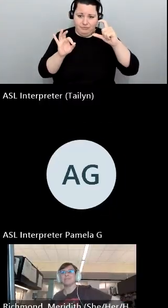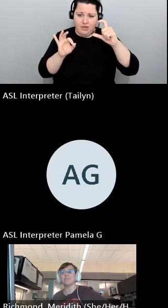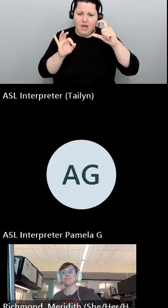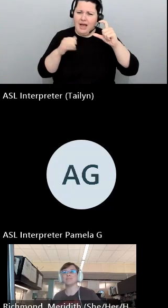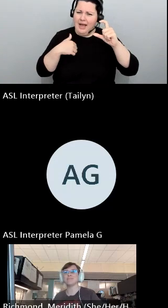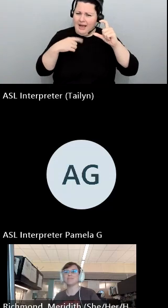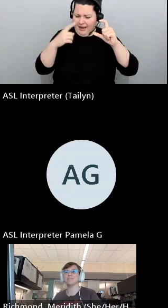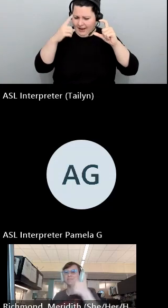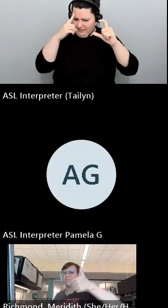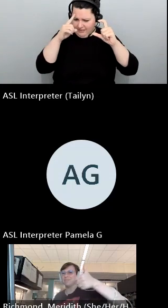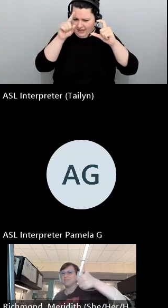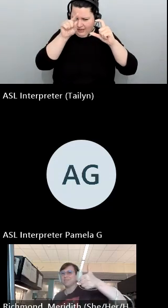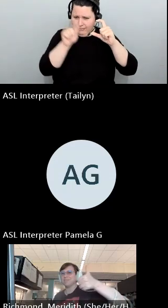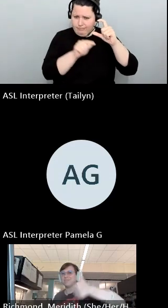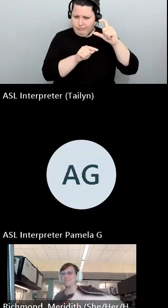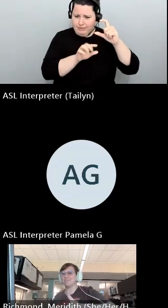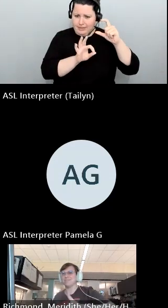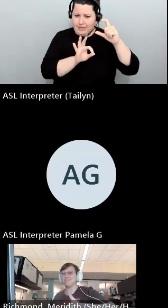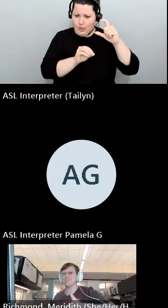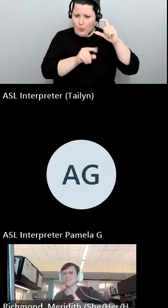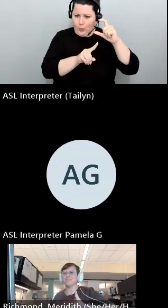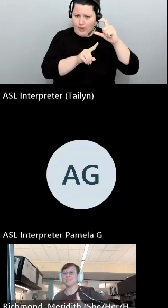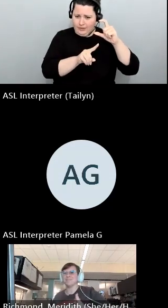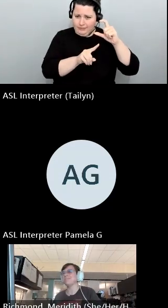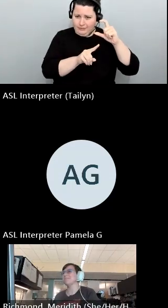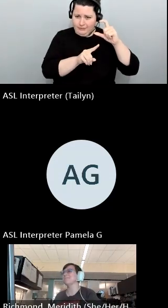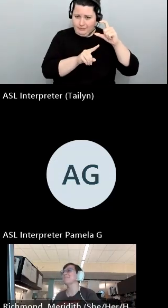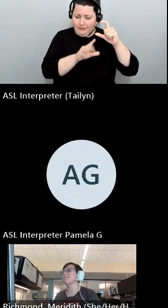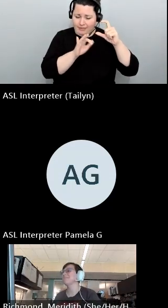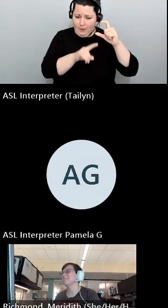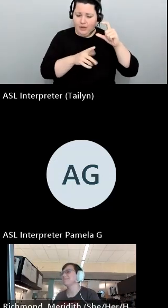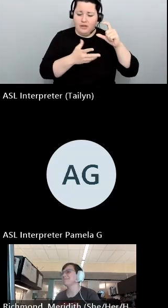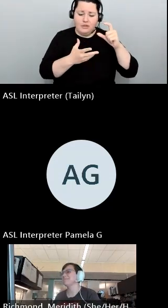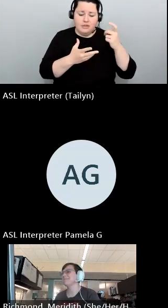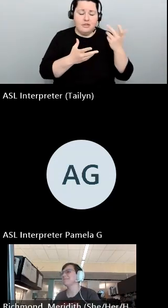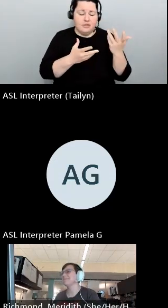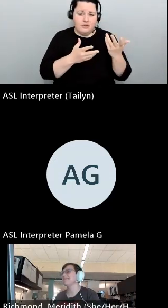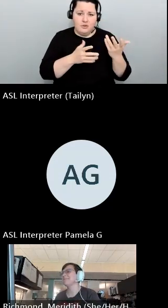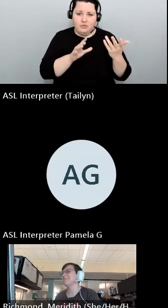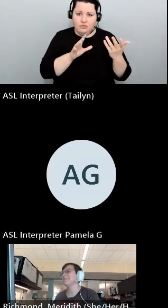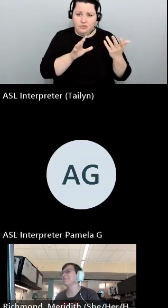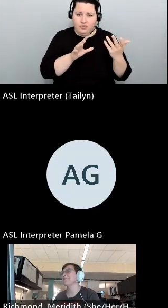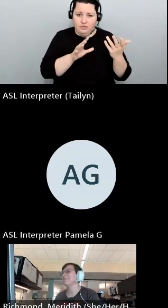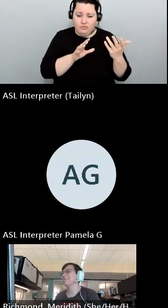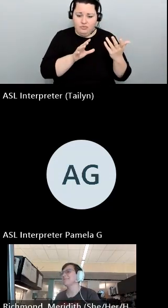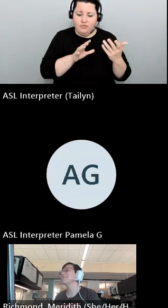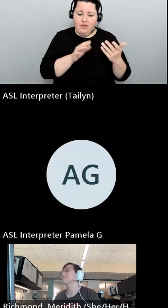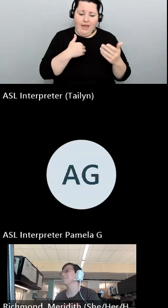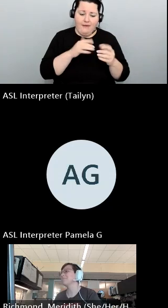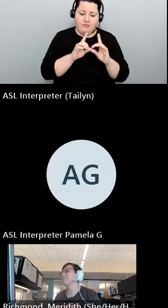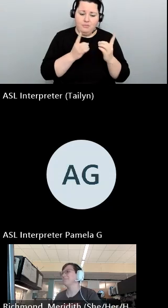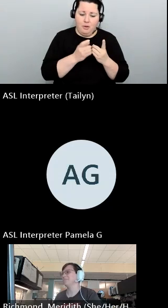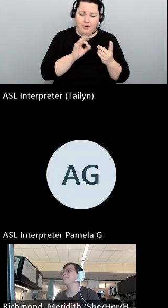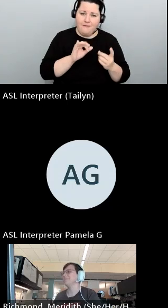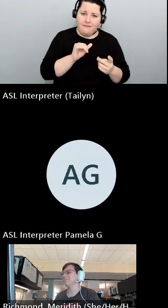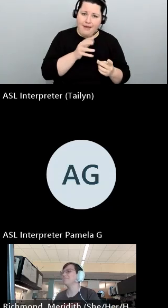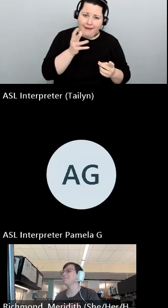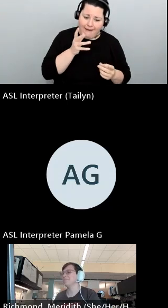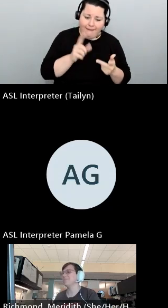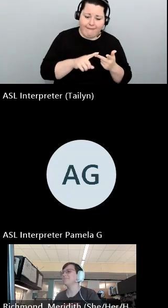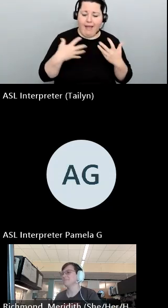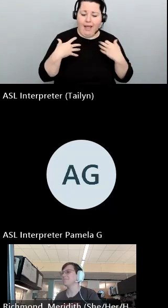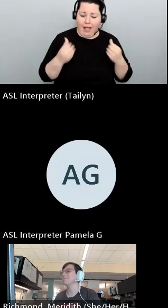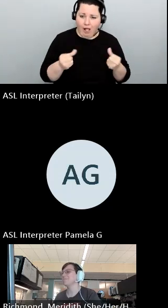believe 901. So Meredith can speak to, there's Department of Agriculture, Department of Health,